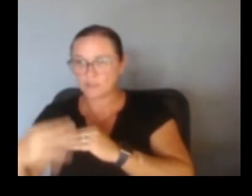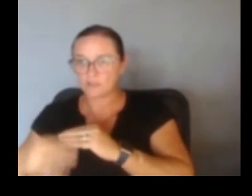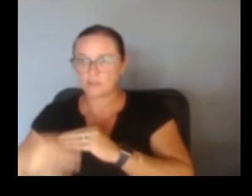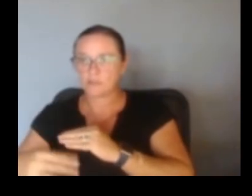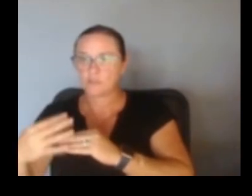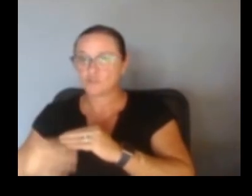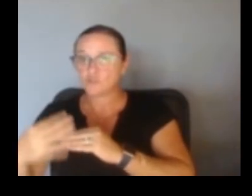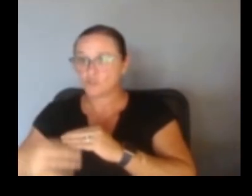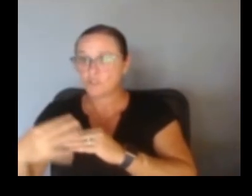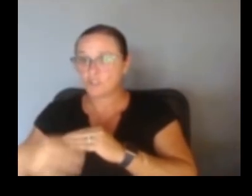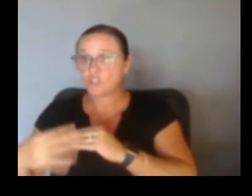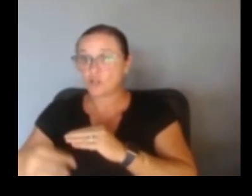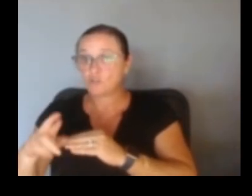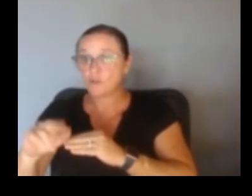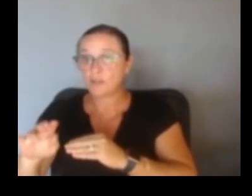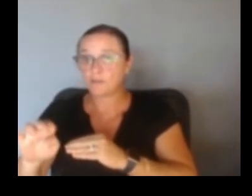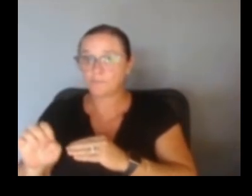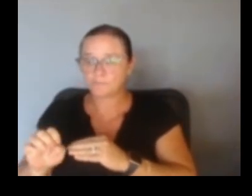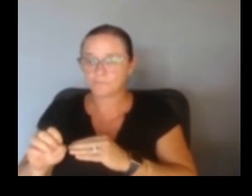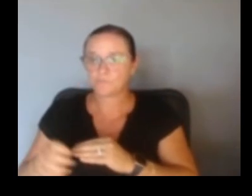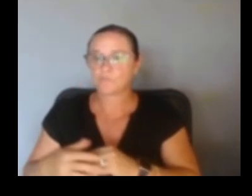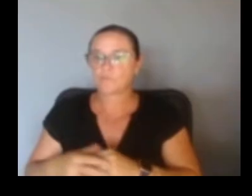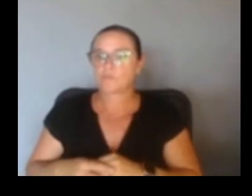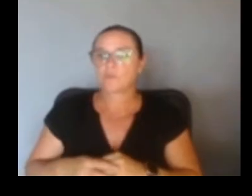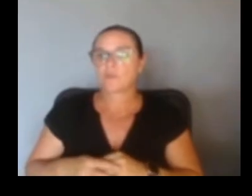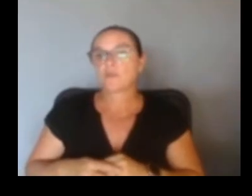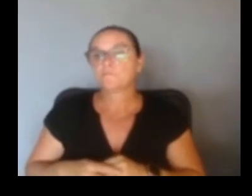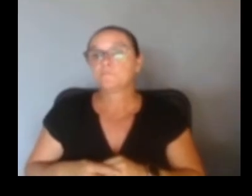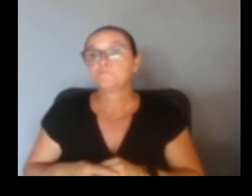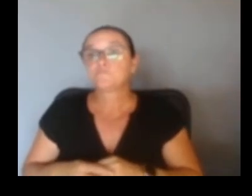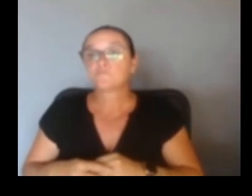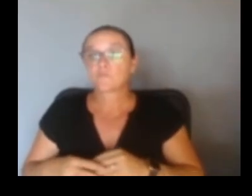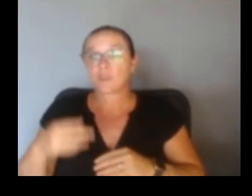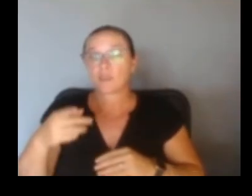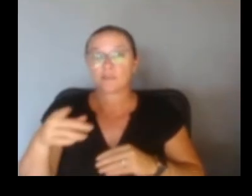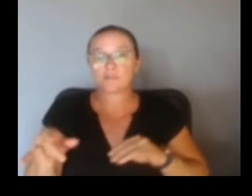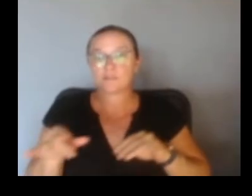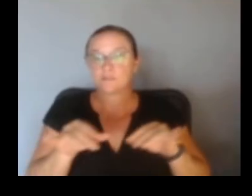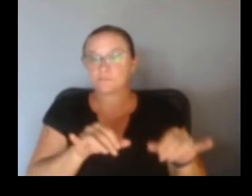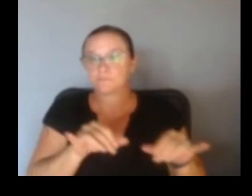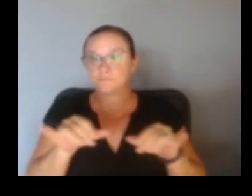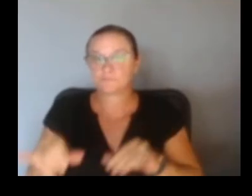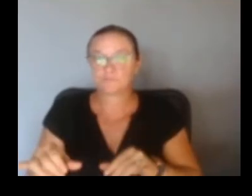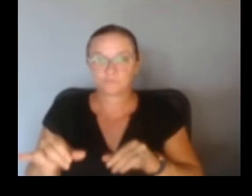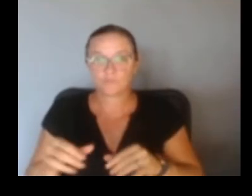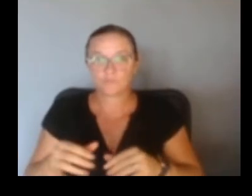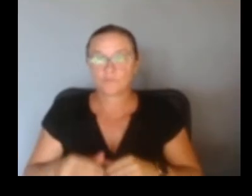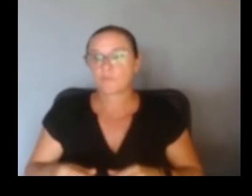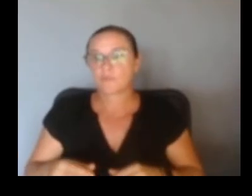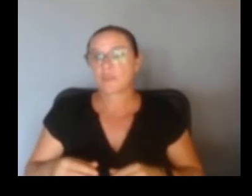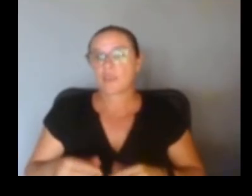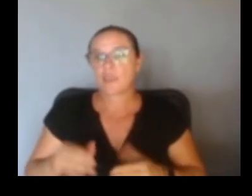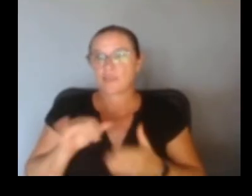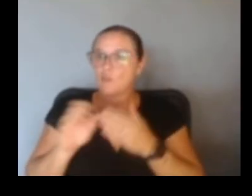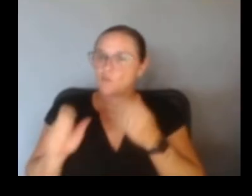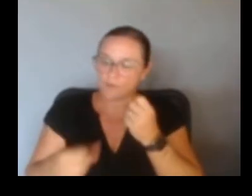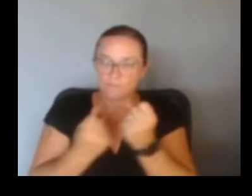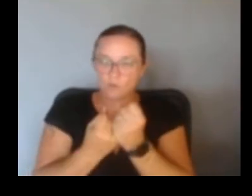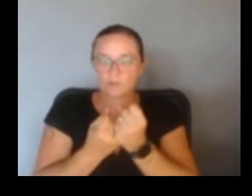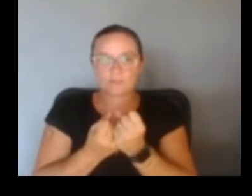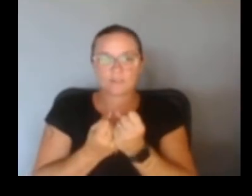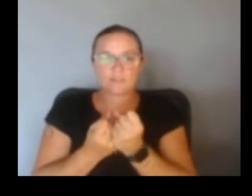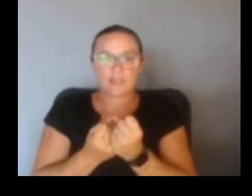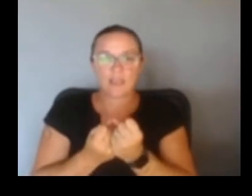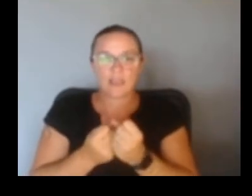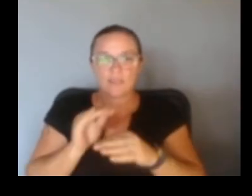30 was most like episode 1, our very initial onset, which reinforces this idea that the summit is